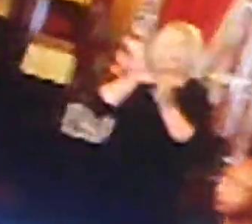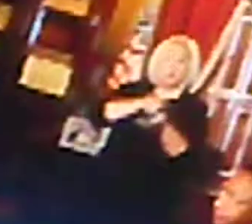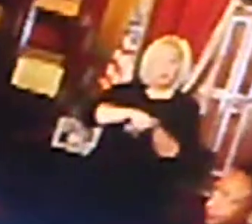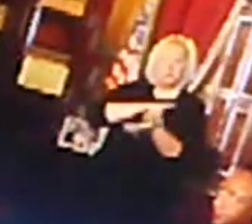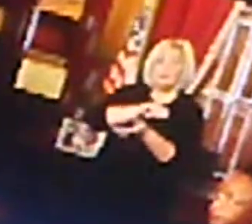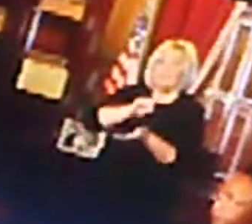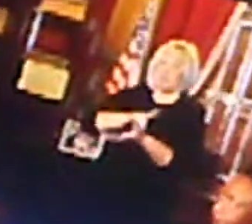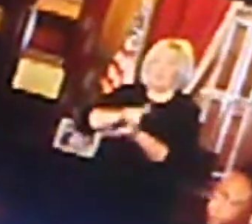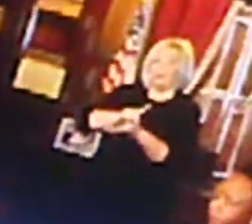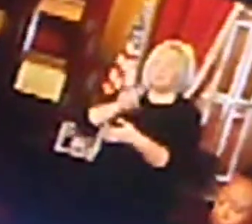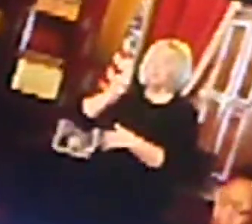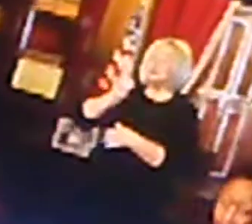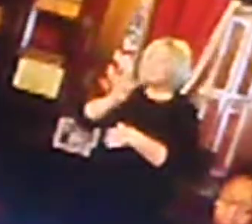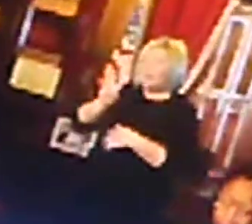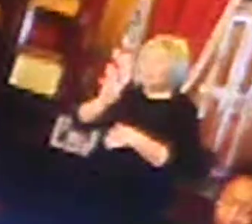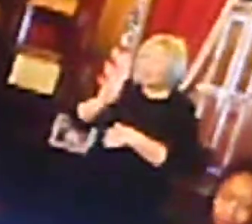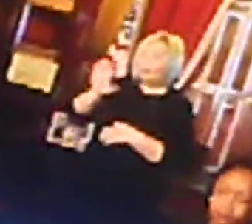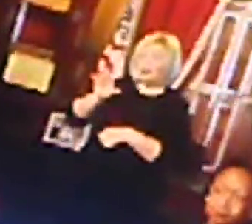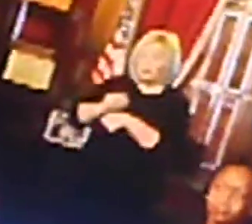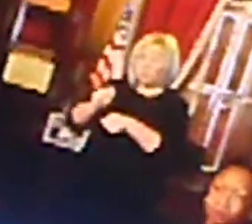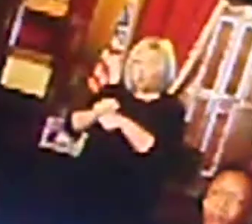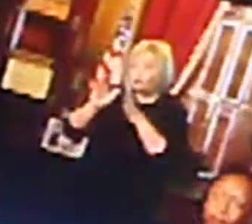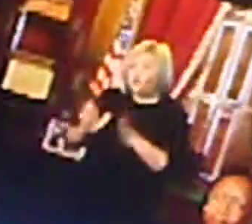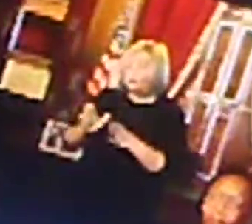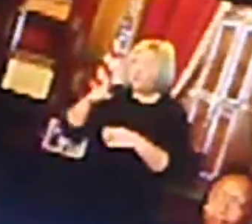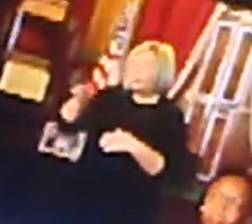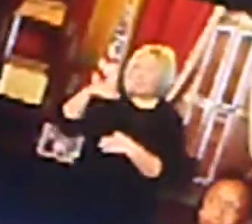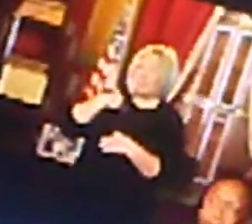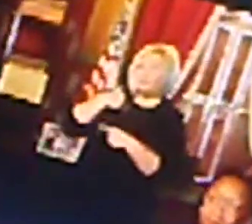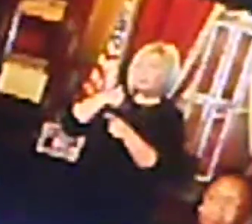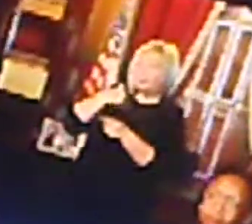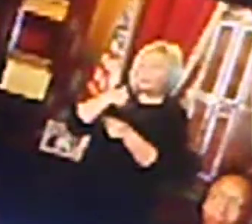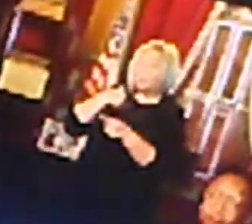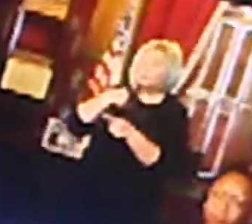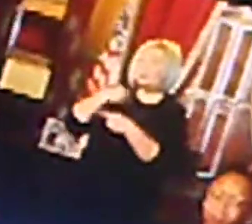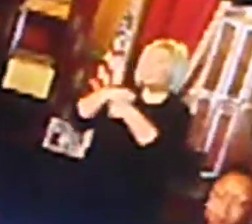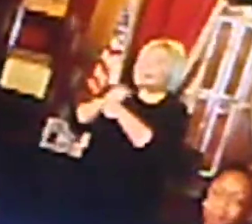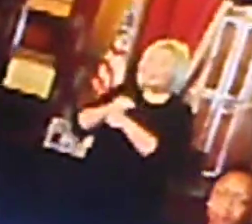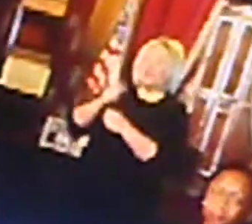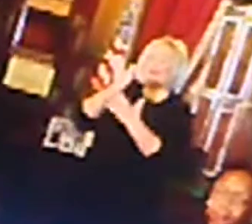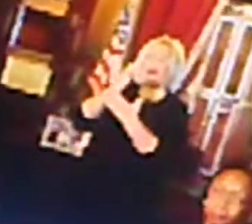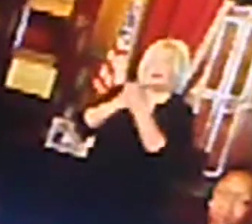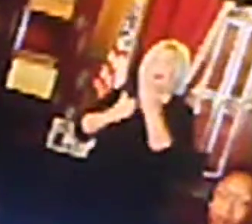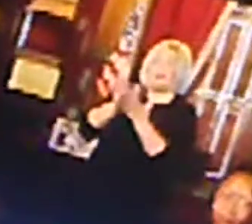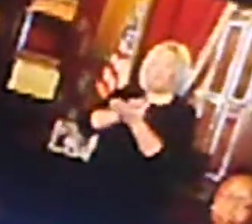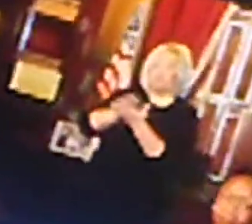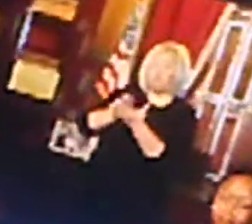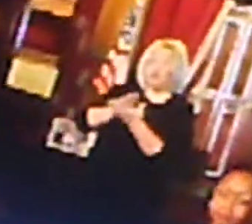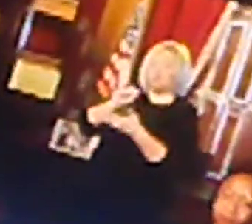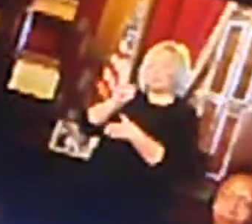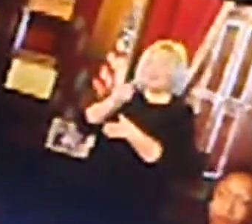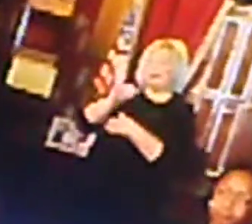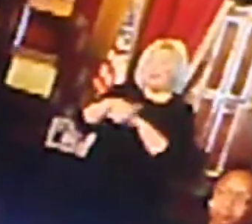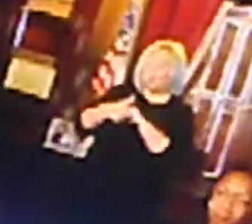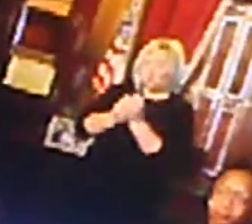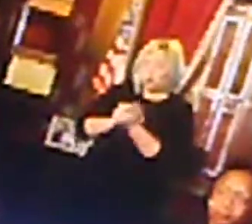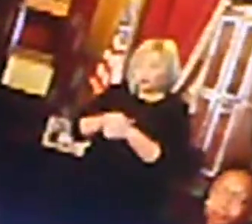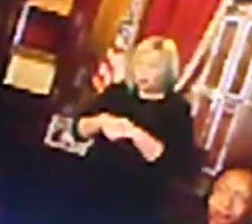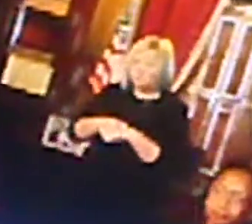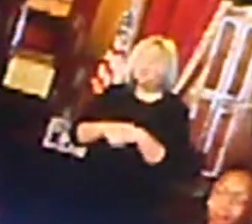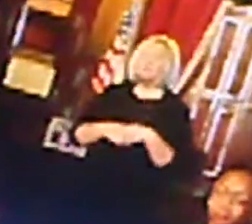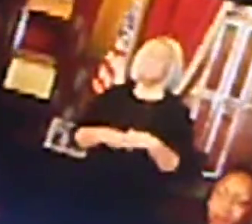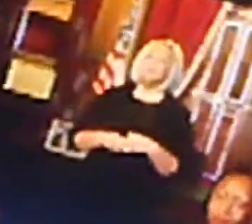Dow and the dedicated employees that they have are manufacturing hand sanitizer. I signed